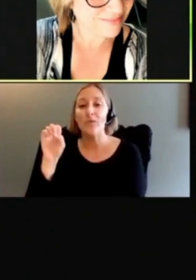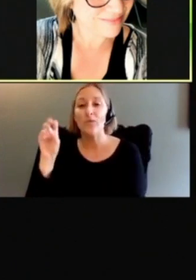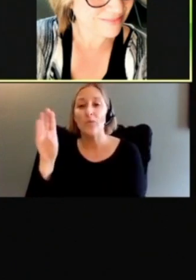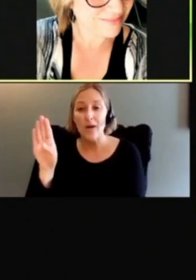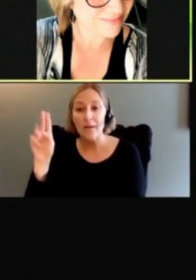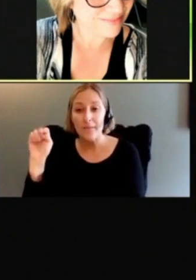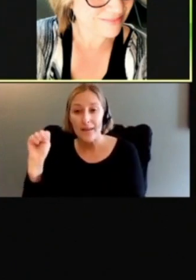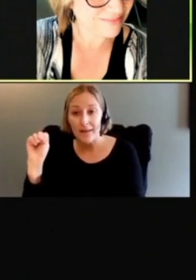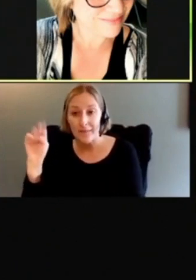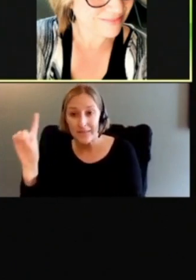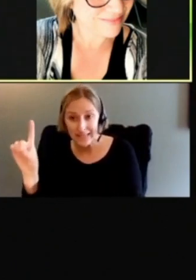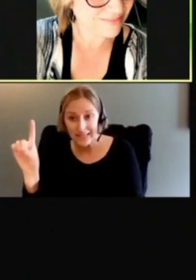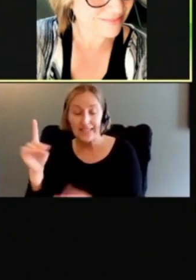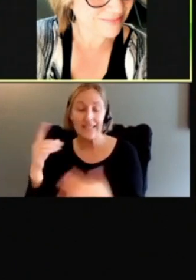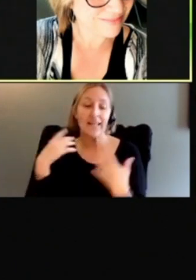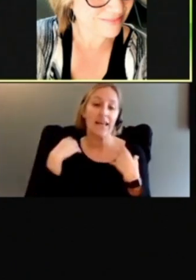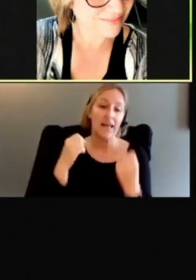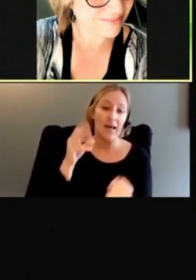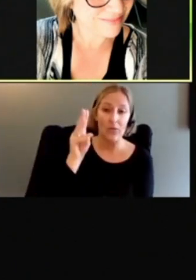on.